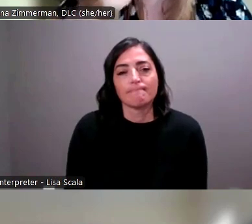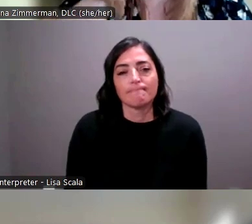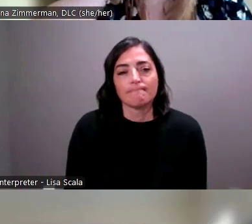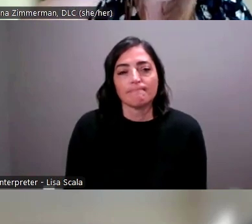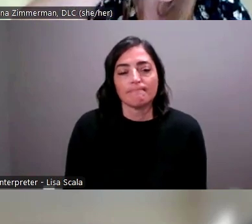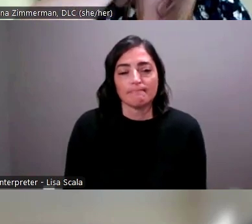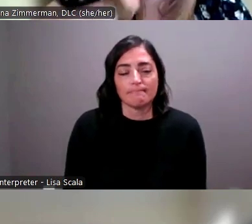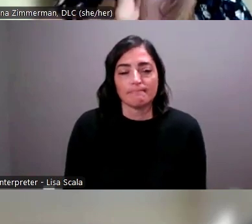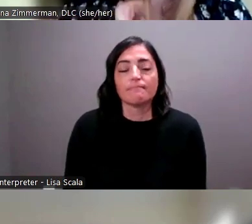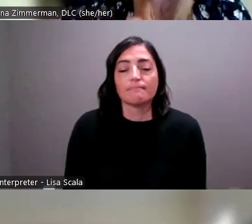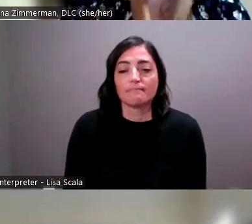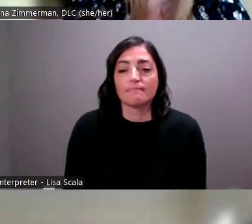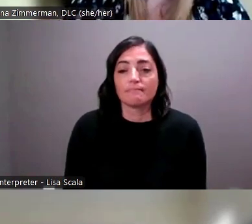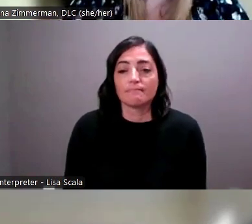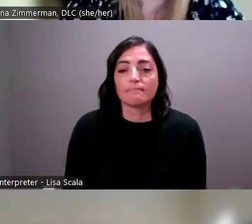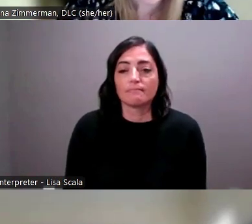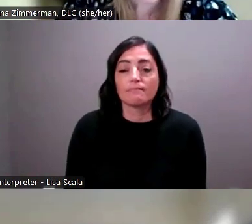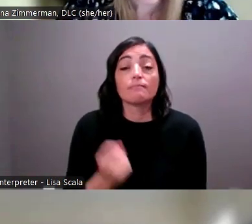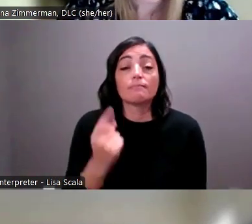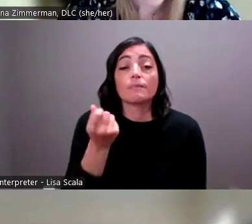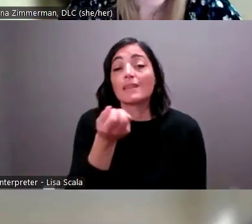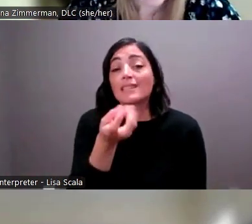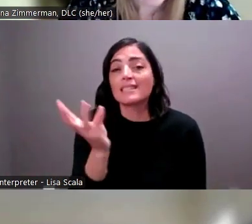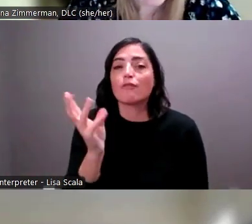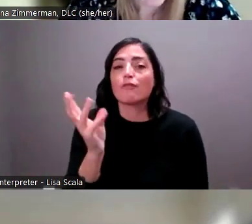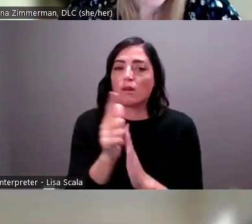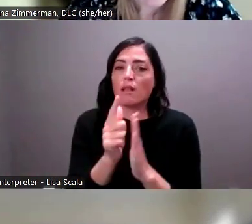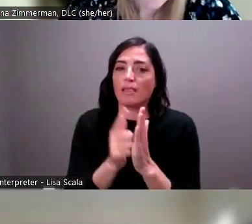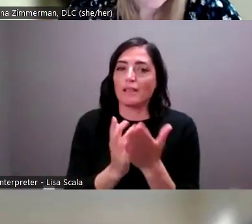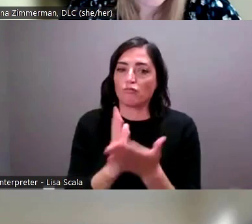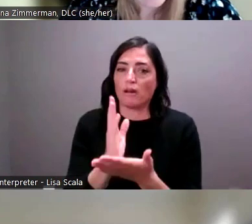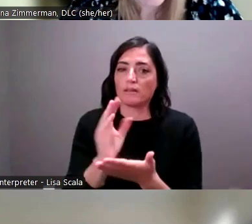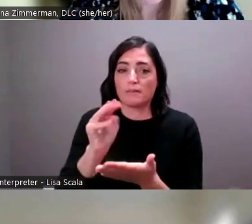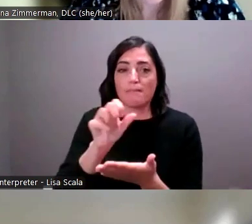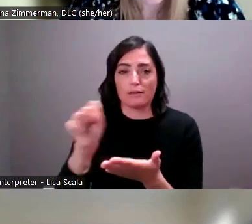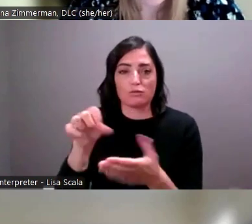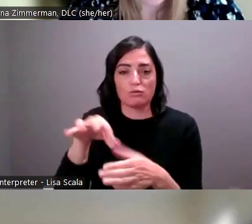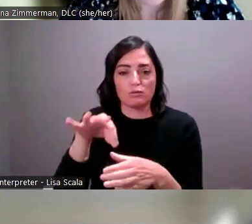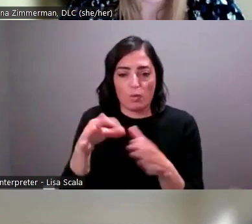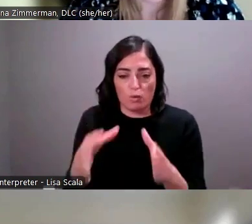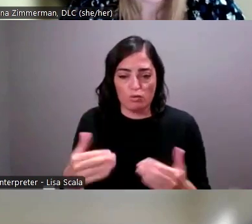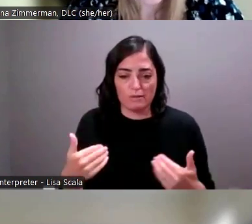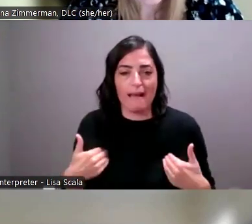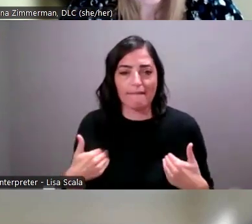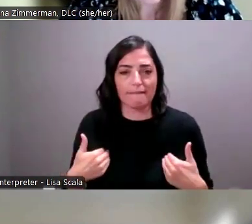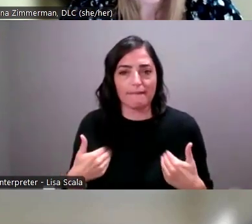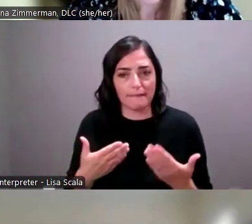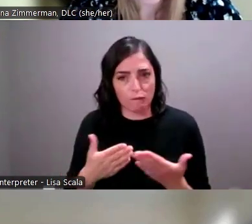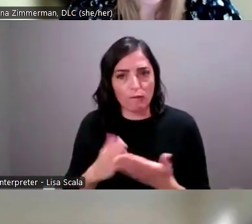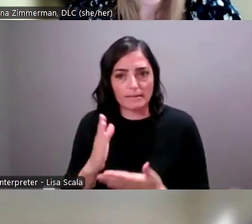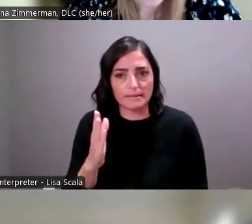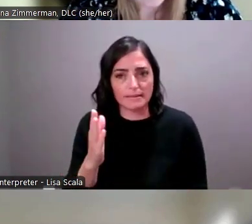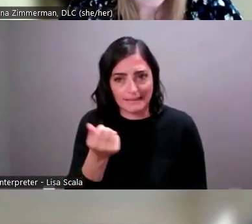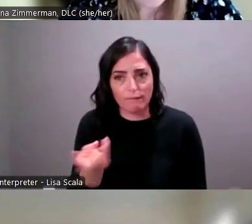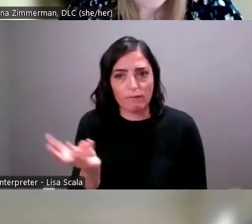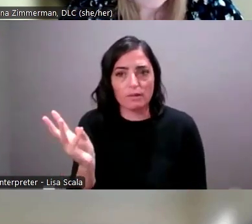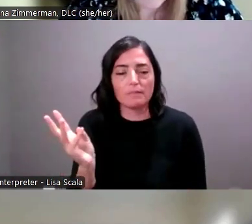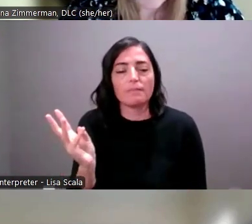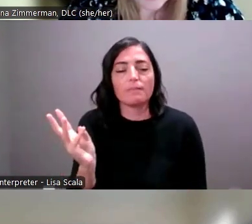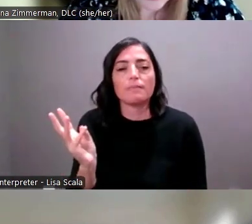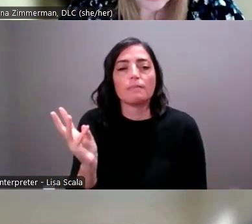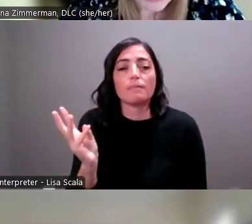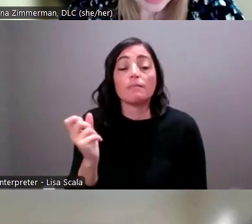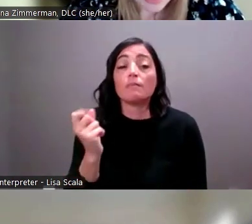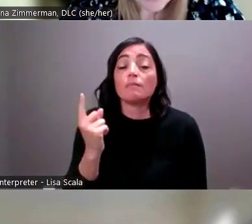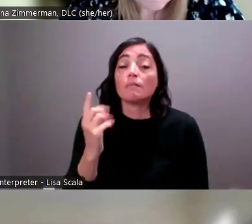So there's a number of legal rights that Massachusetts voters have. And so some